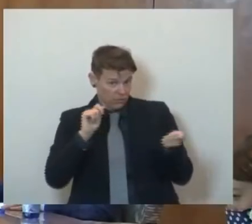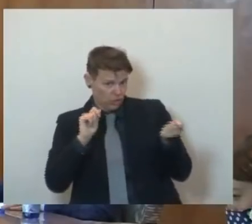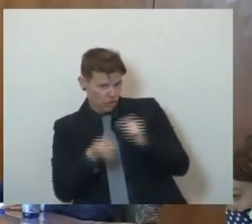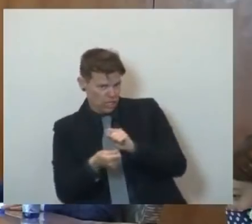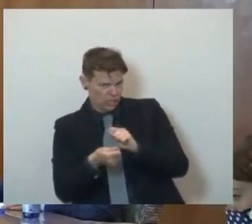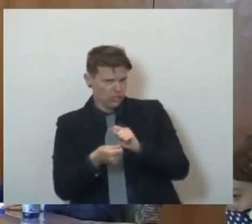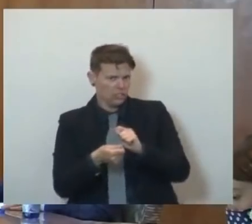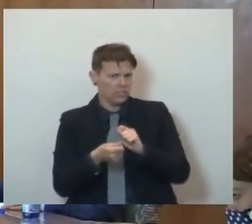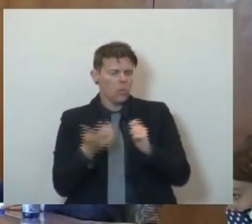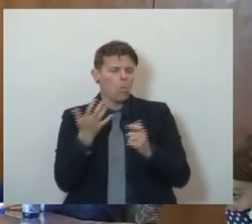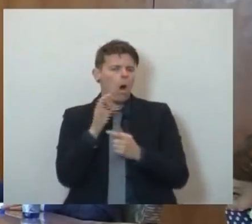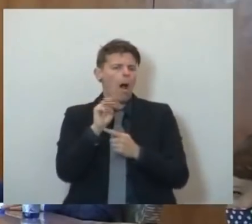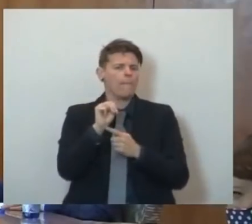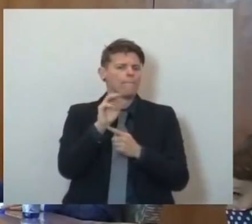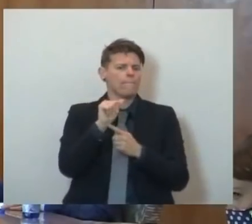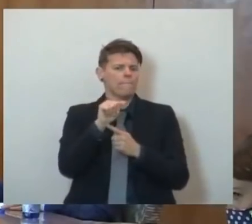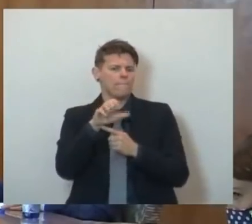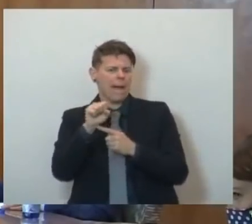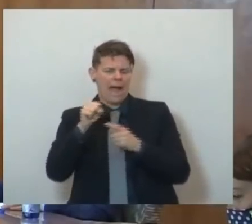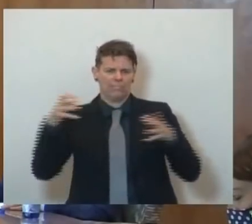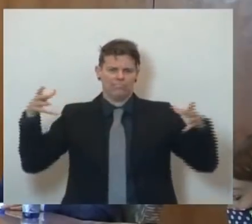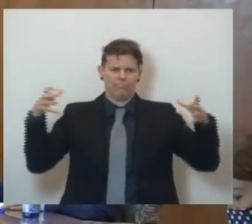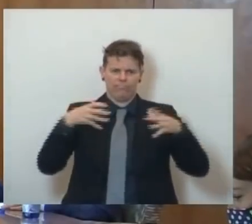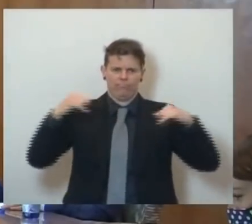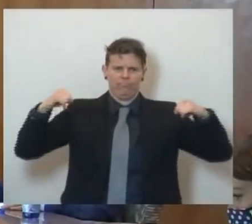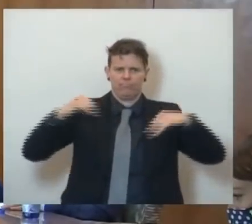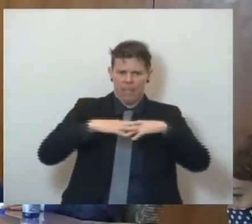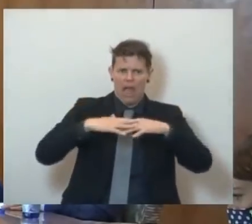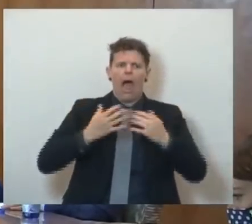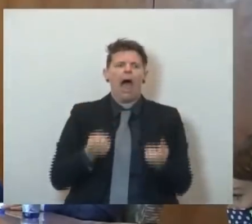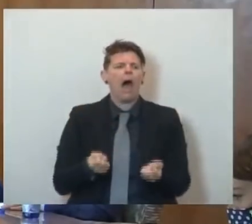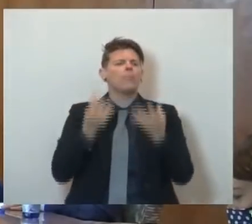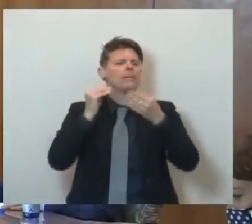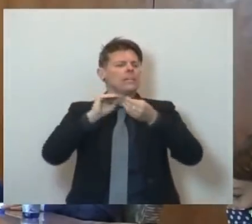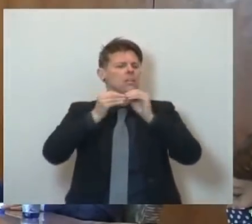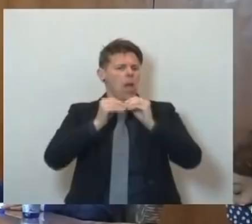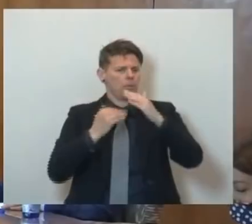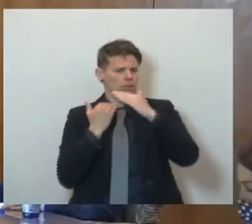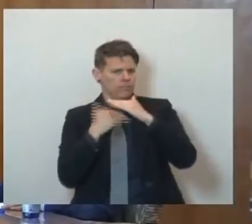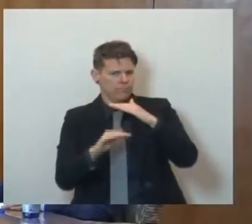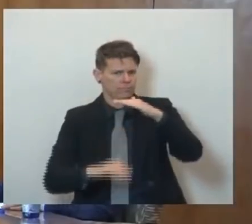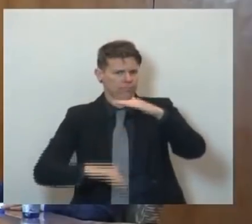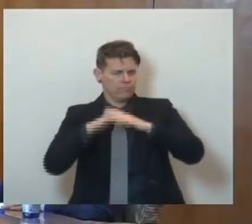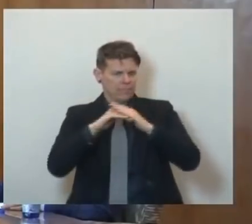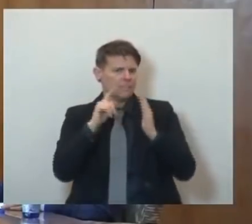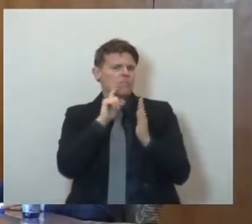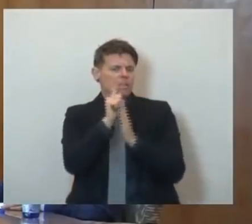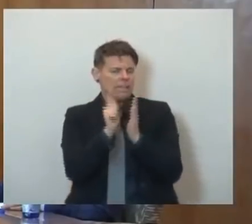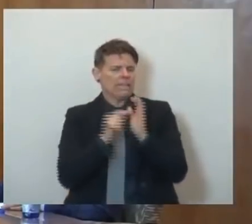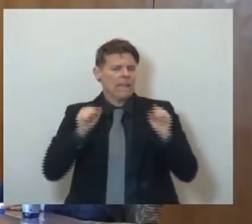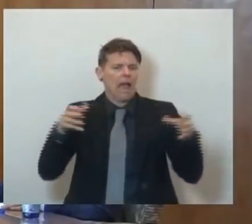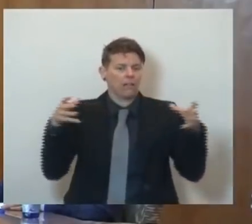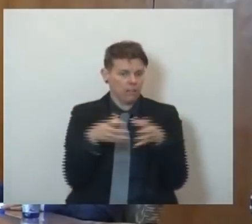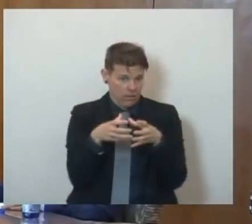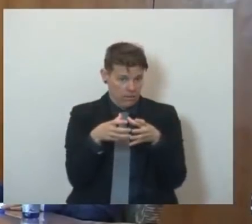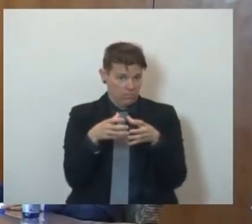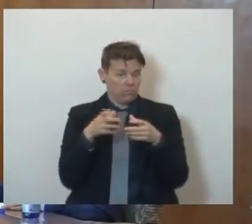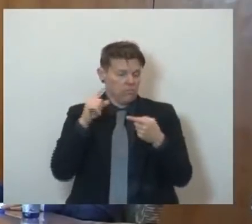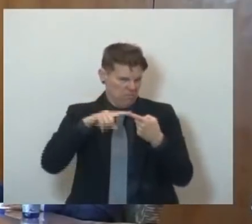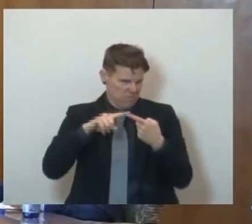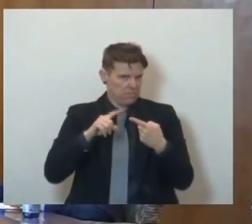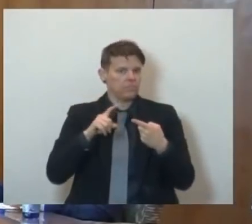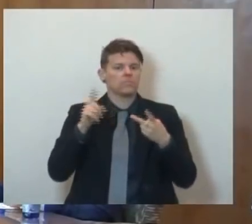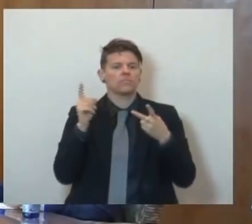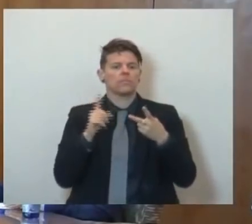gatherings and the amount of people that can legally hang out at the same place? That's the first question. The second question